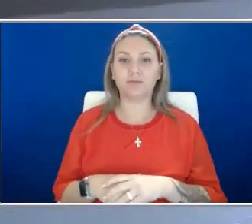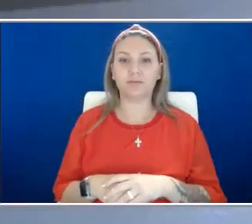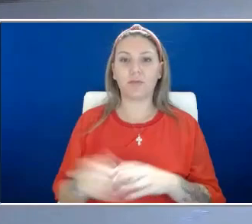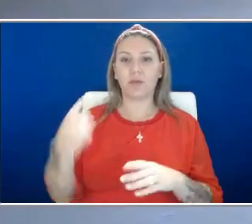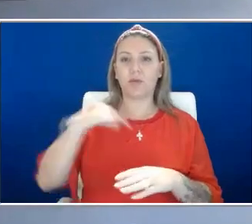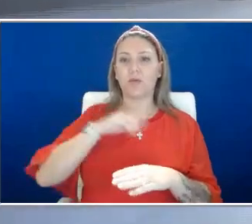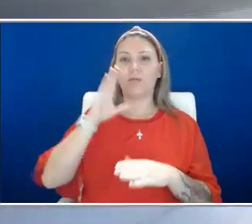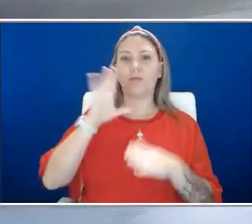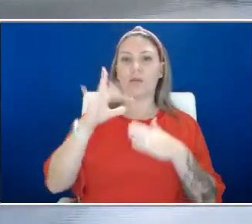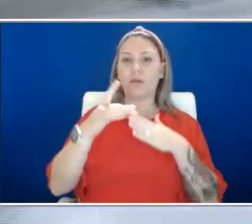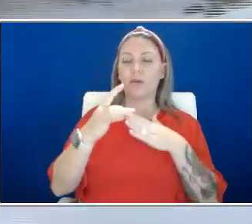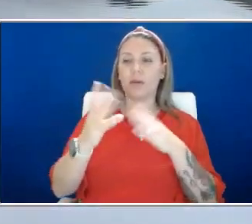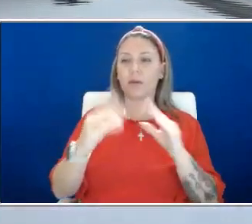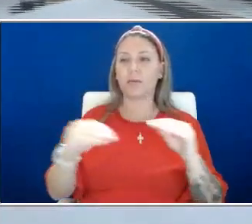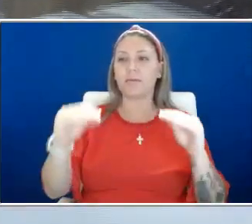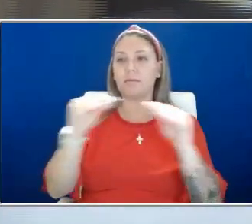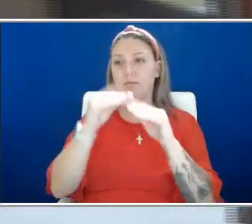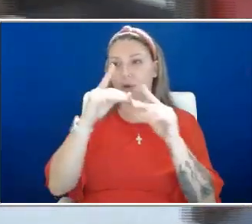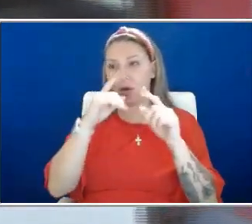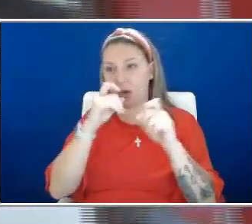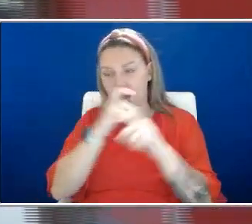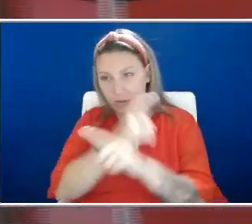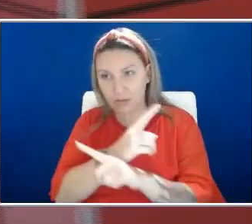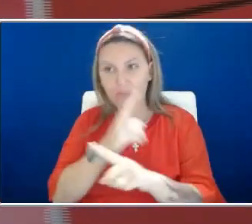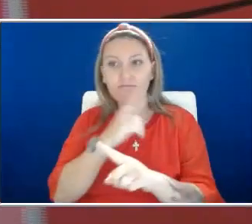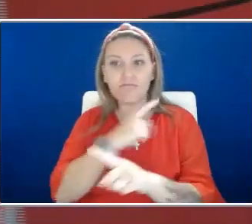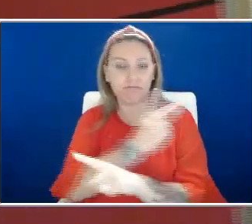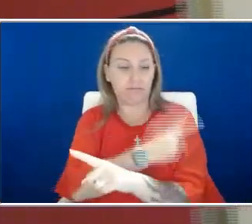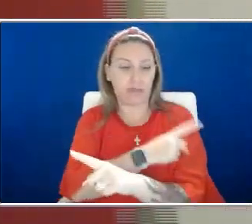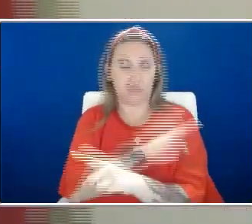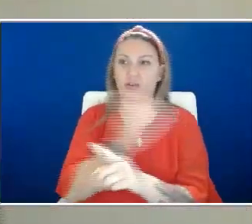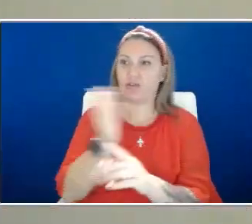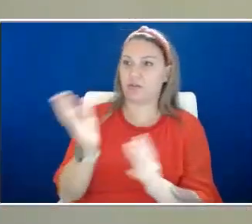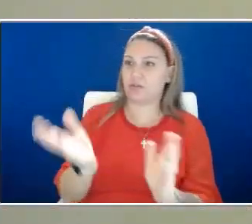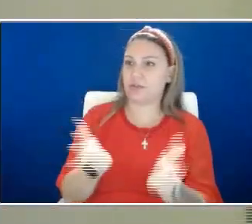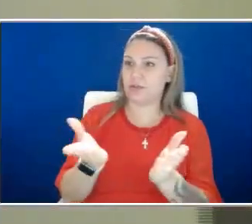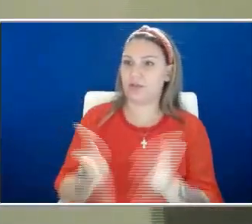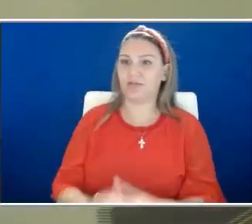more complicated patients down into here.